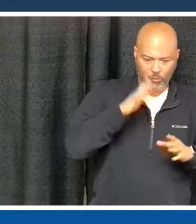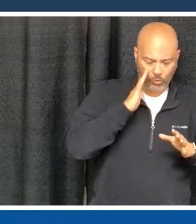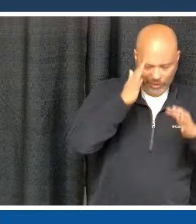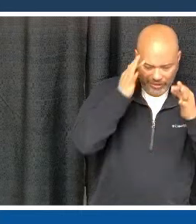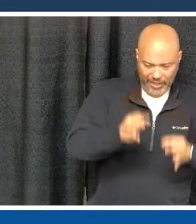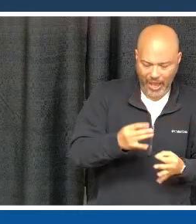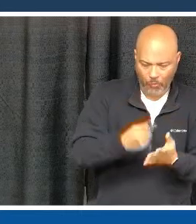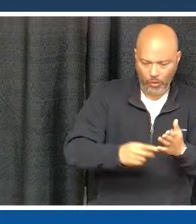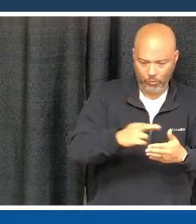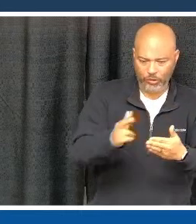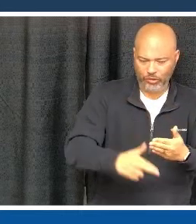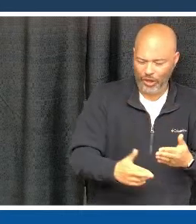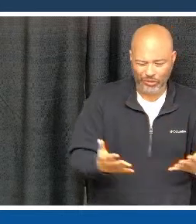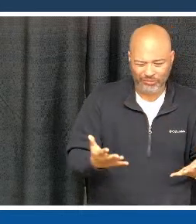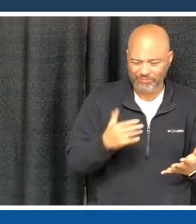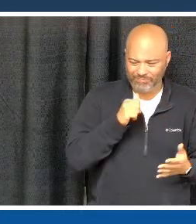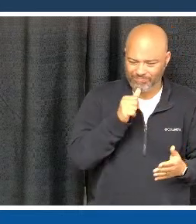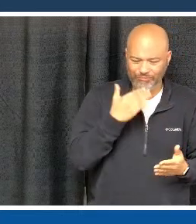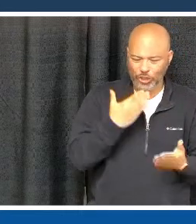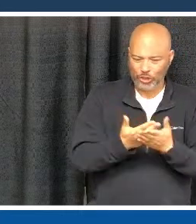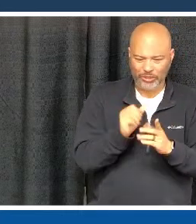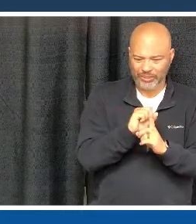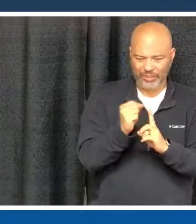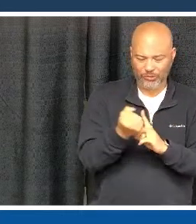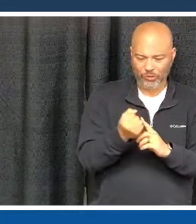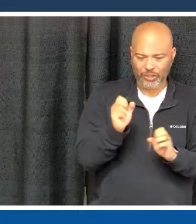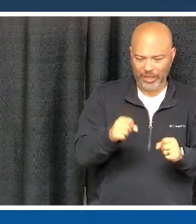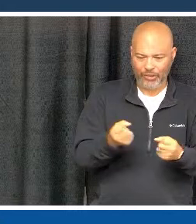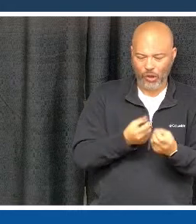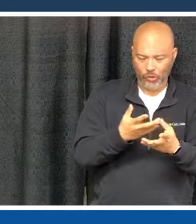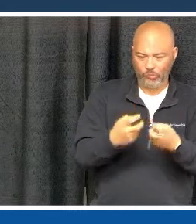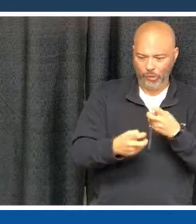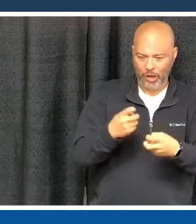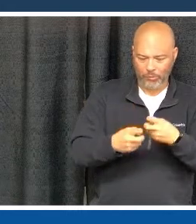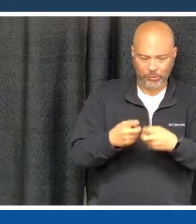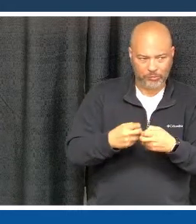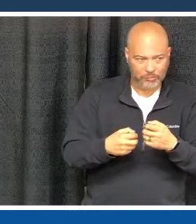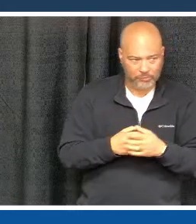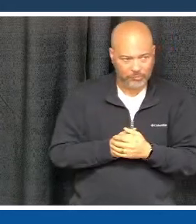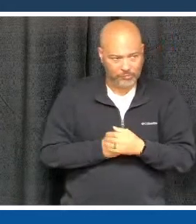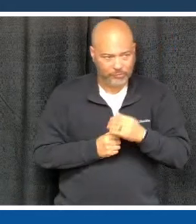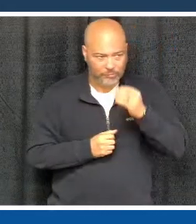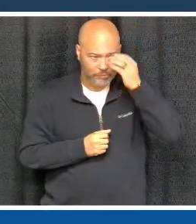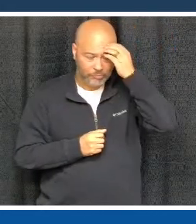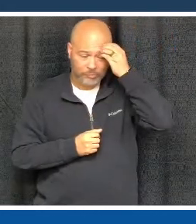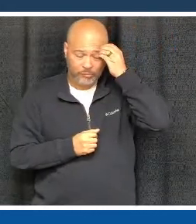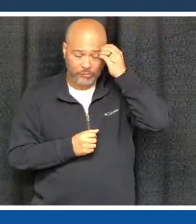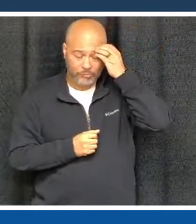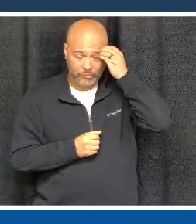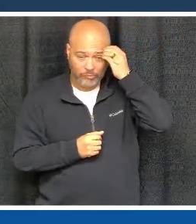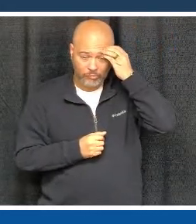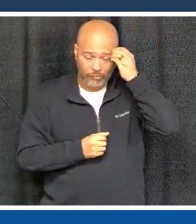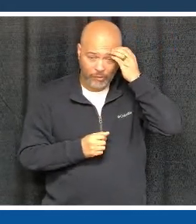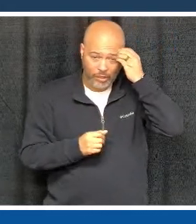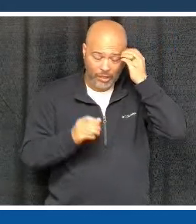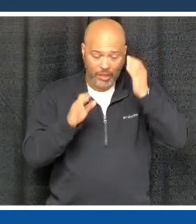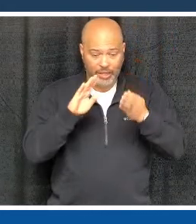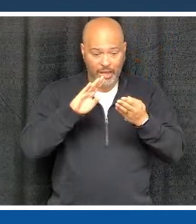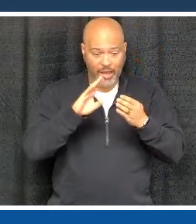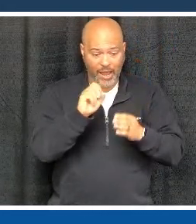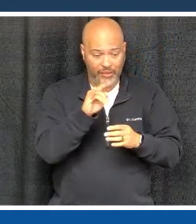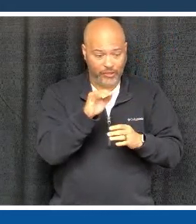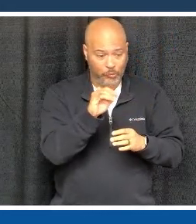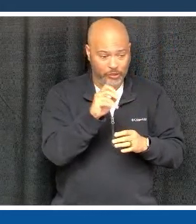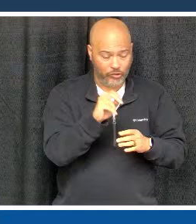what the results of that investigation would be, which can be problematic. Should the Ethics Commission, city attorney, or